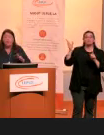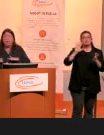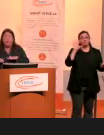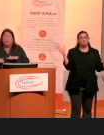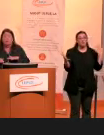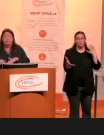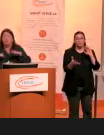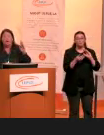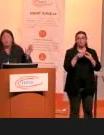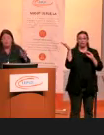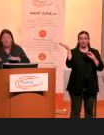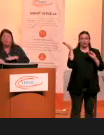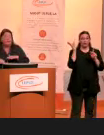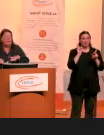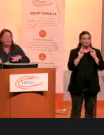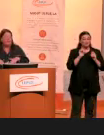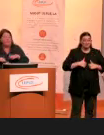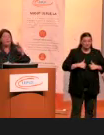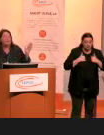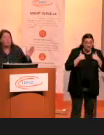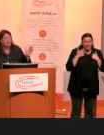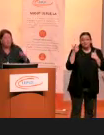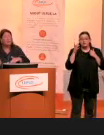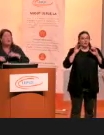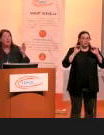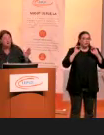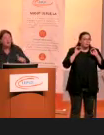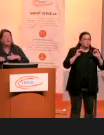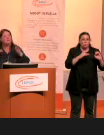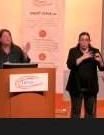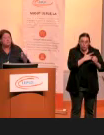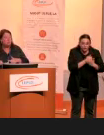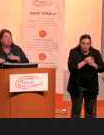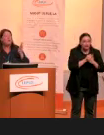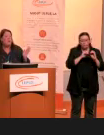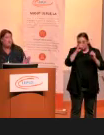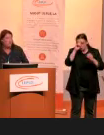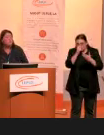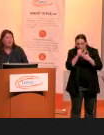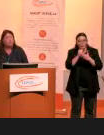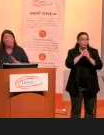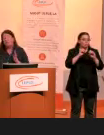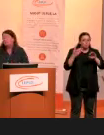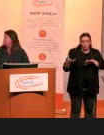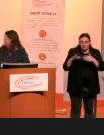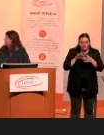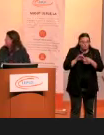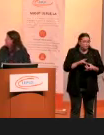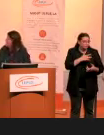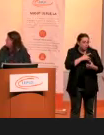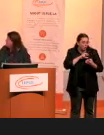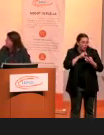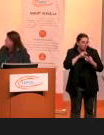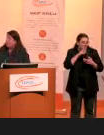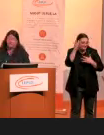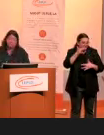overall survival from having, having no heart attack, no stroke, and no death from heart disease.